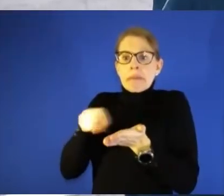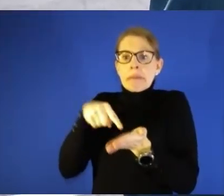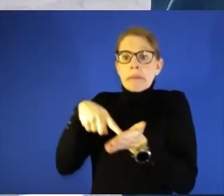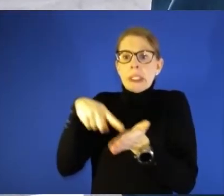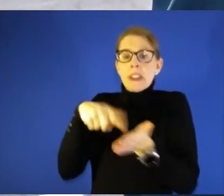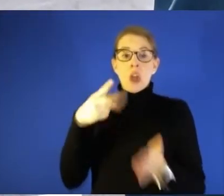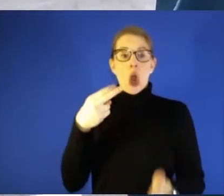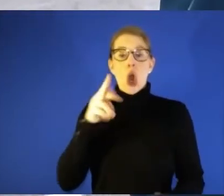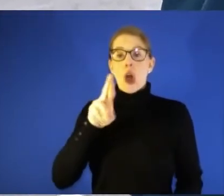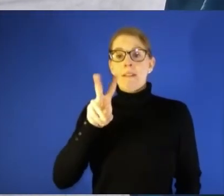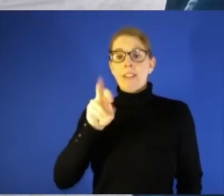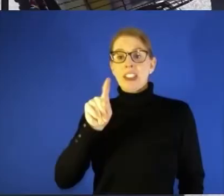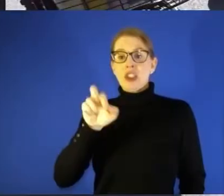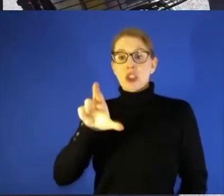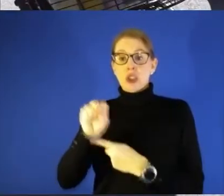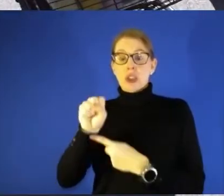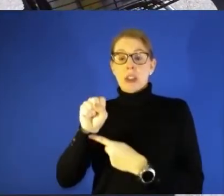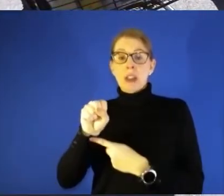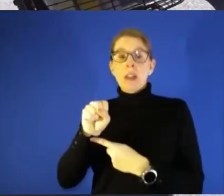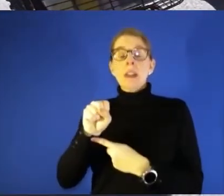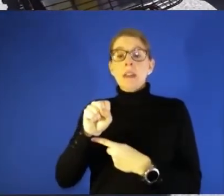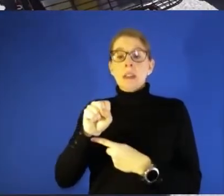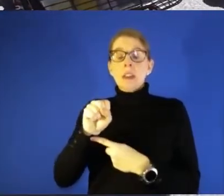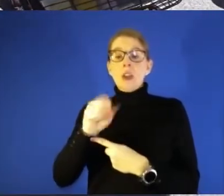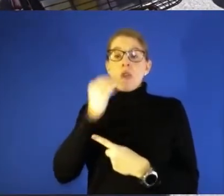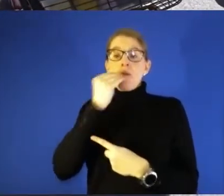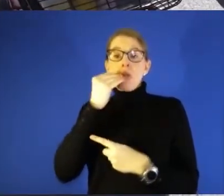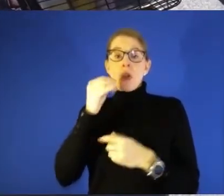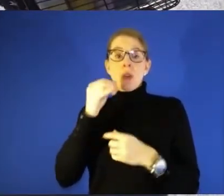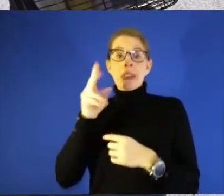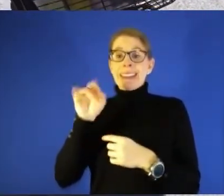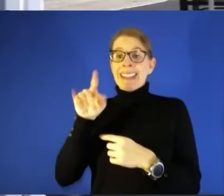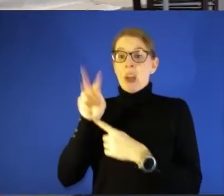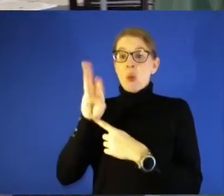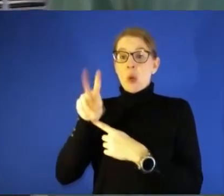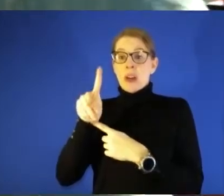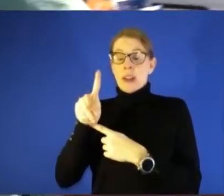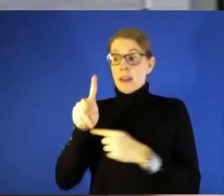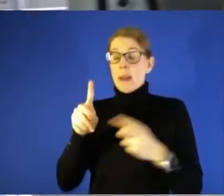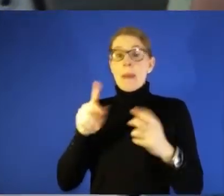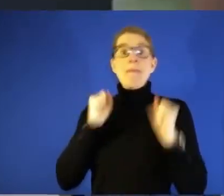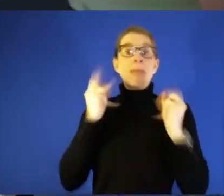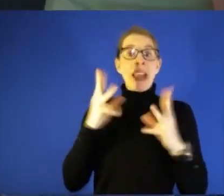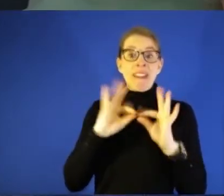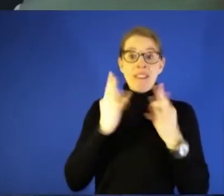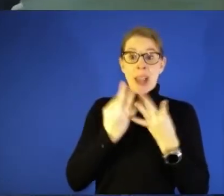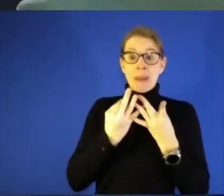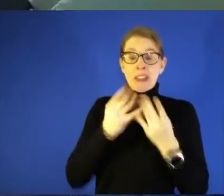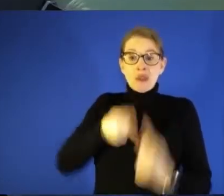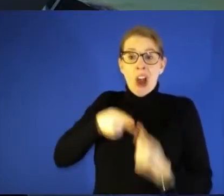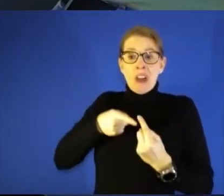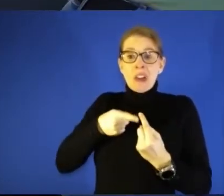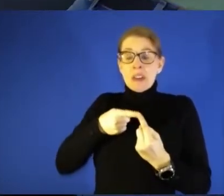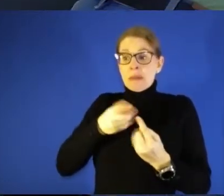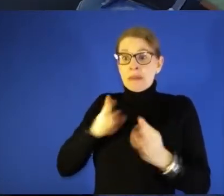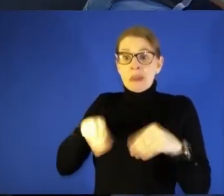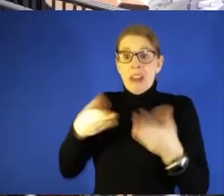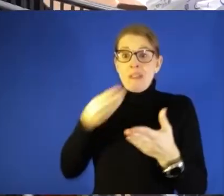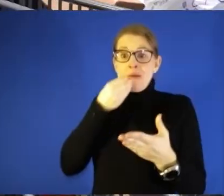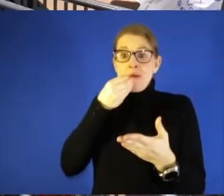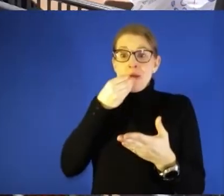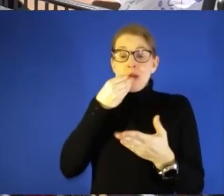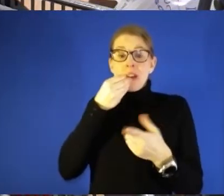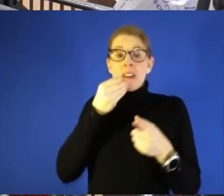Community Food Network says there are a lot of families struggling to keep food on the table, and even worse, food in the bellies of